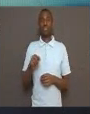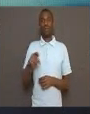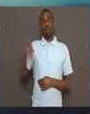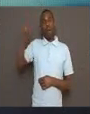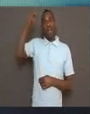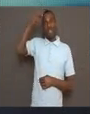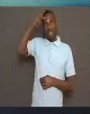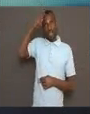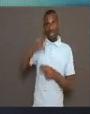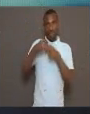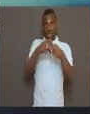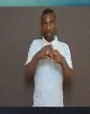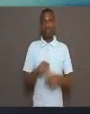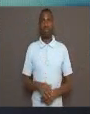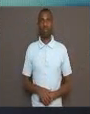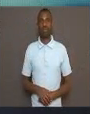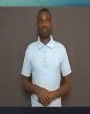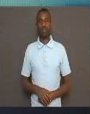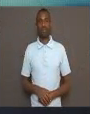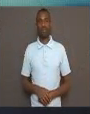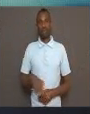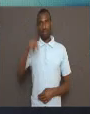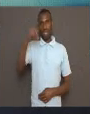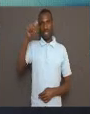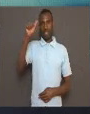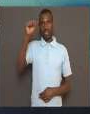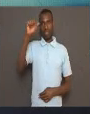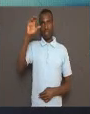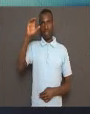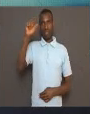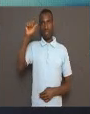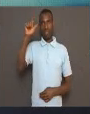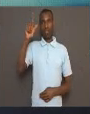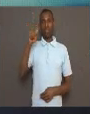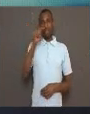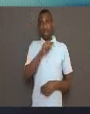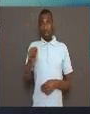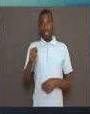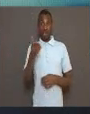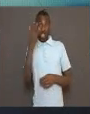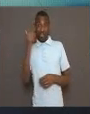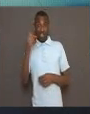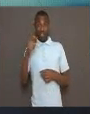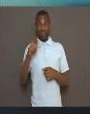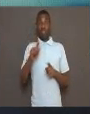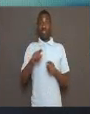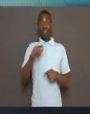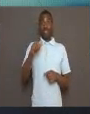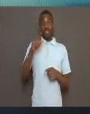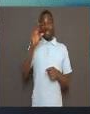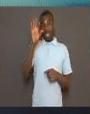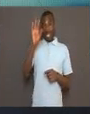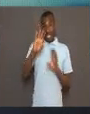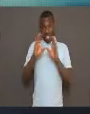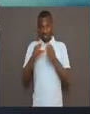Pascal, which you may remember from grade 9 physics lessons on pressure,